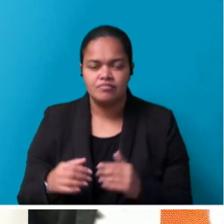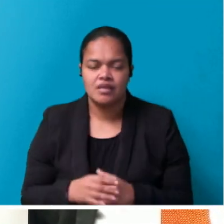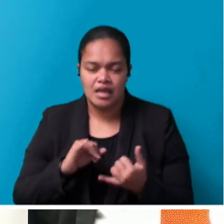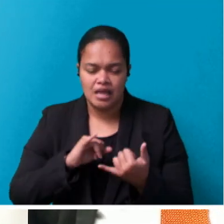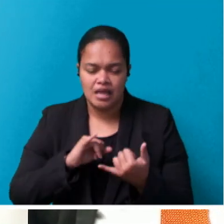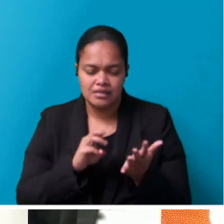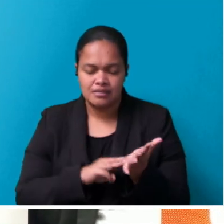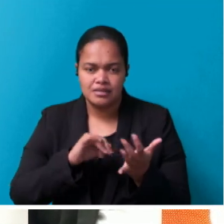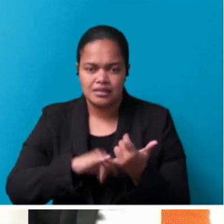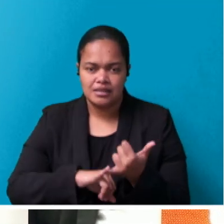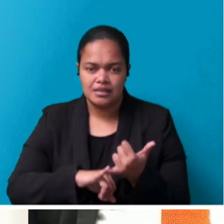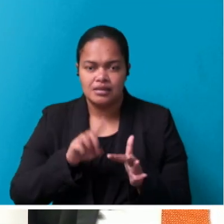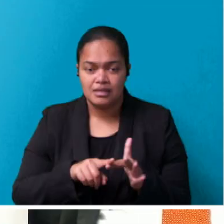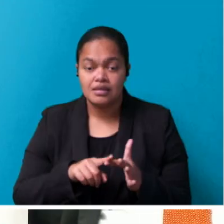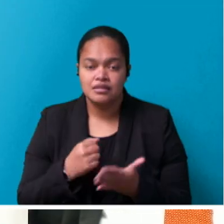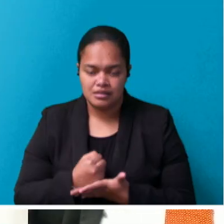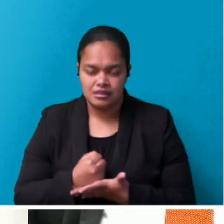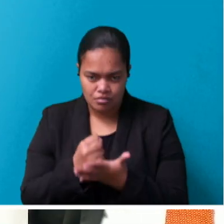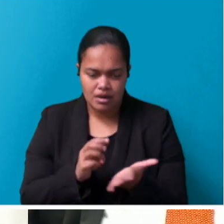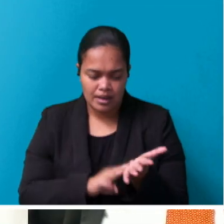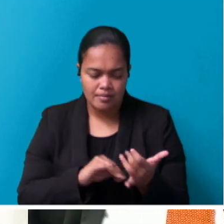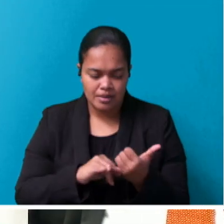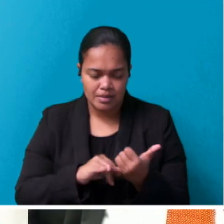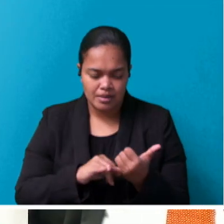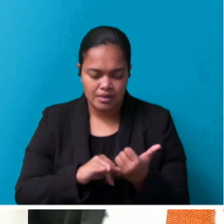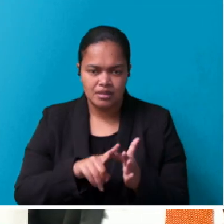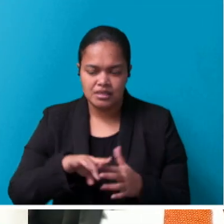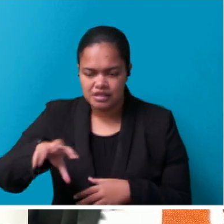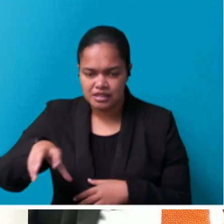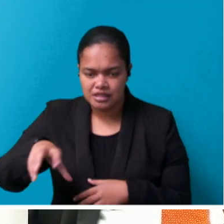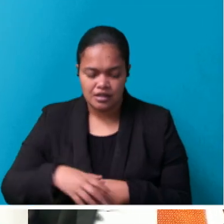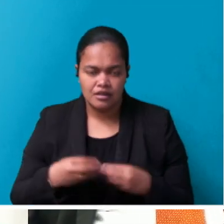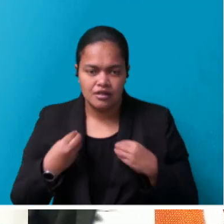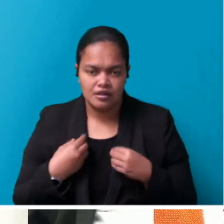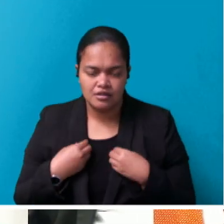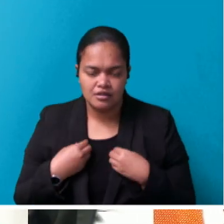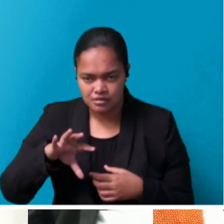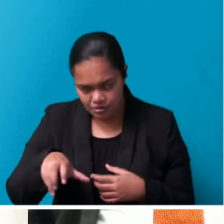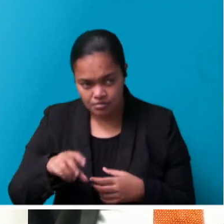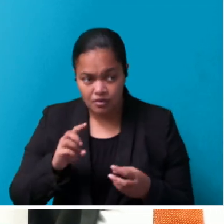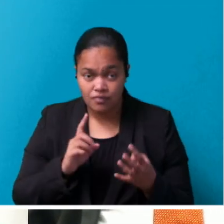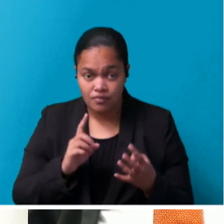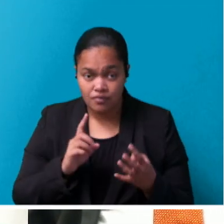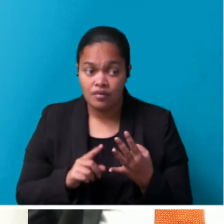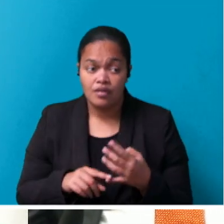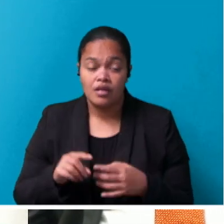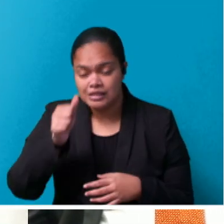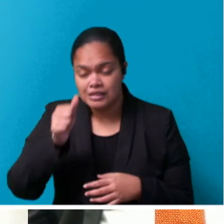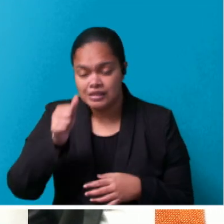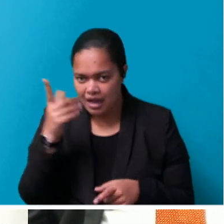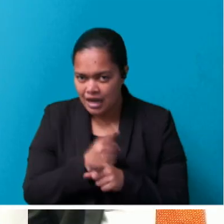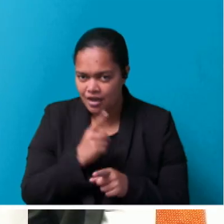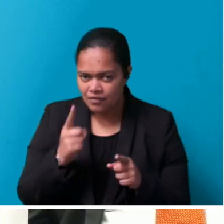is obviously going to support the MSME sector. Fourth Honorable Speaker is smart governance and